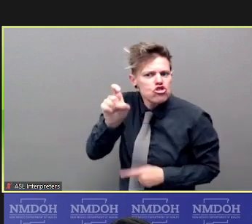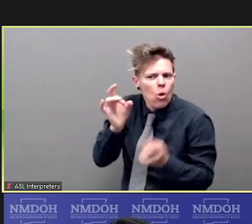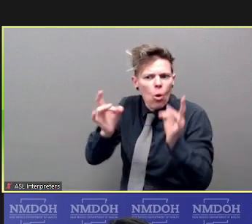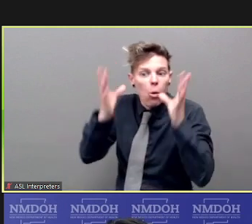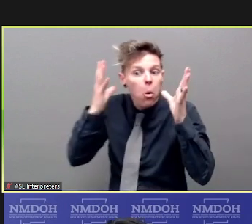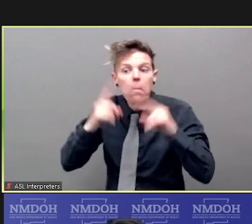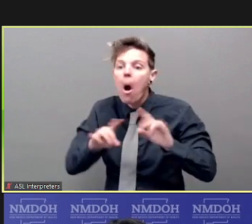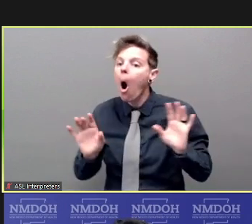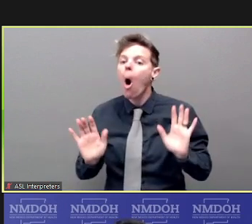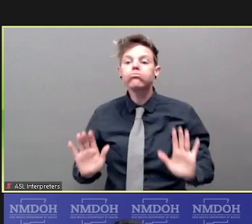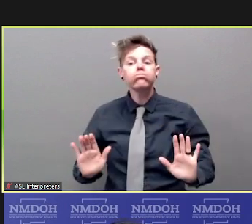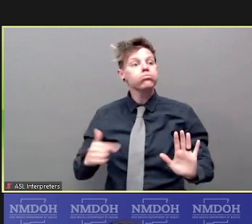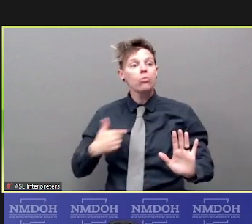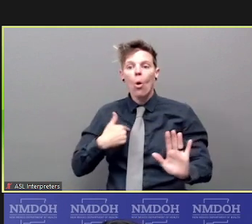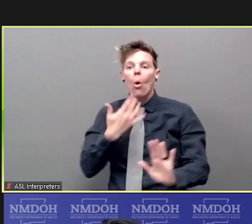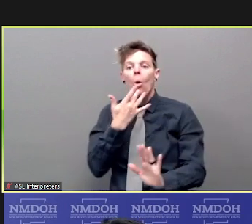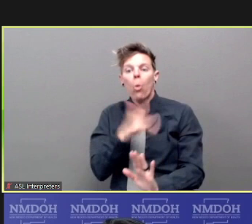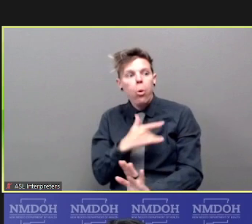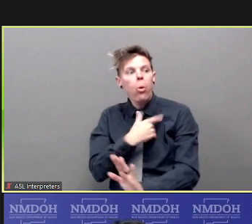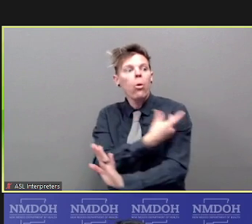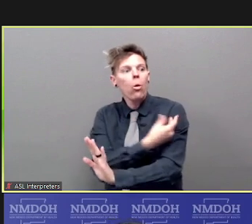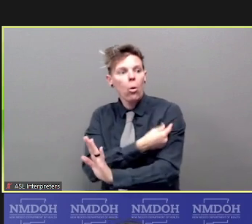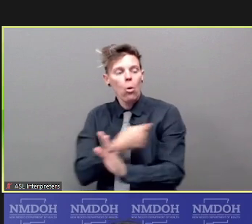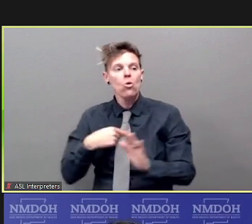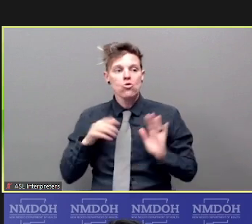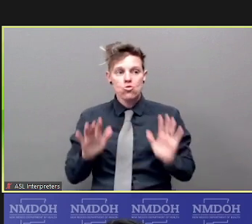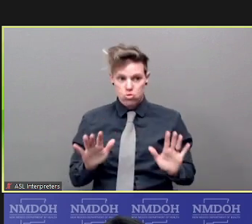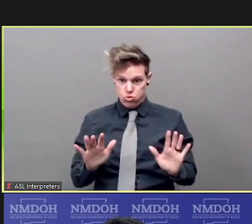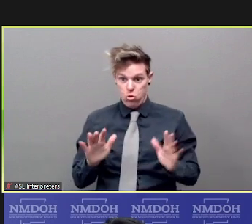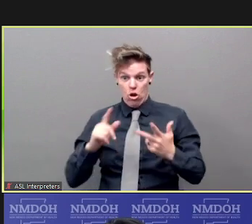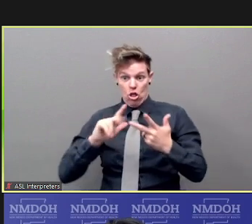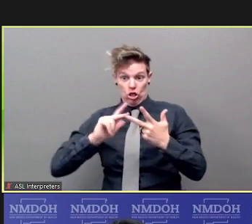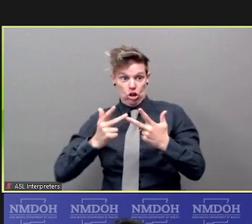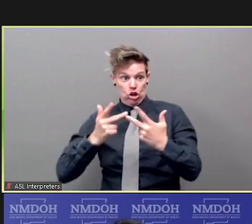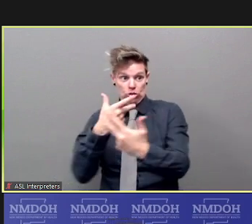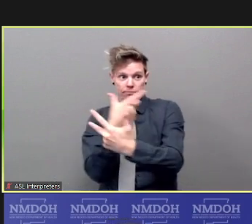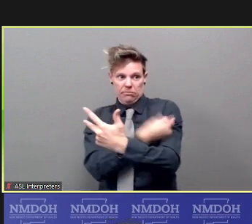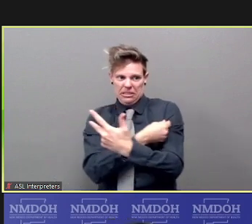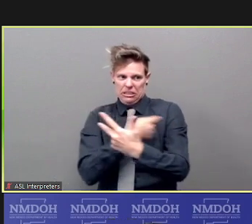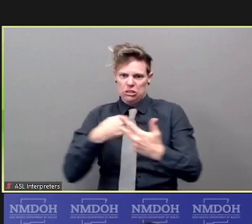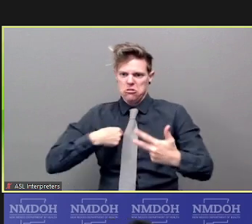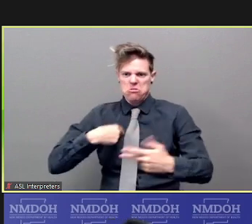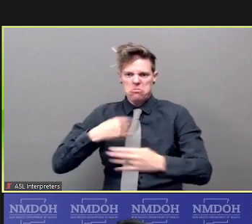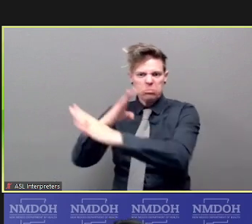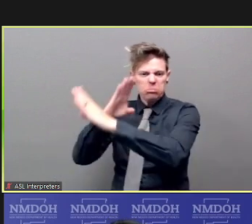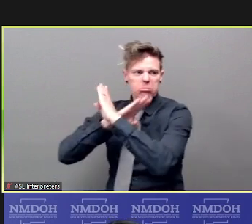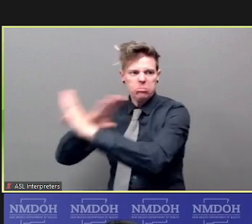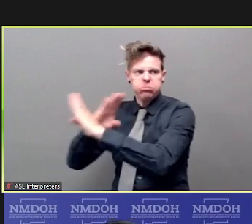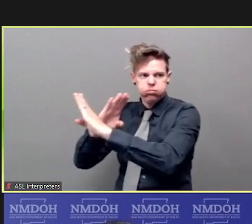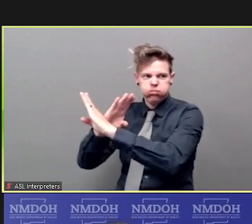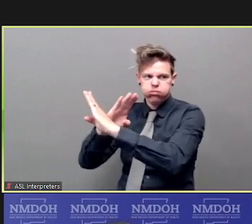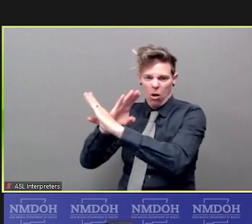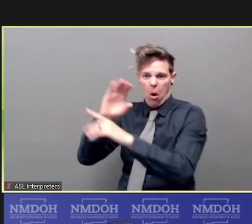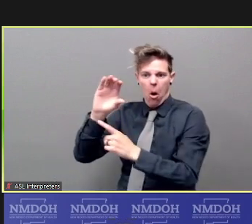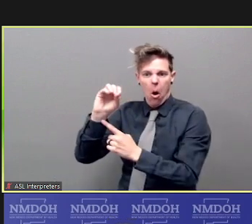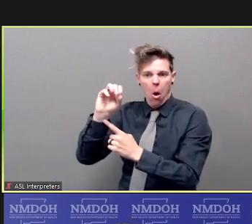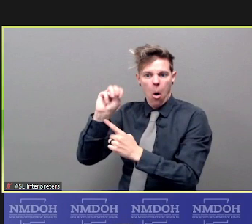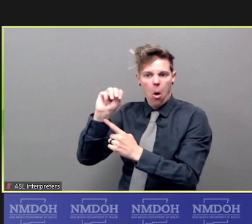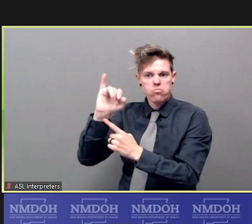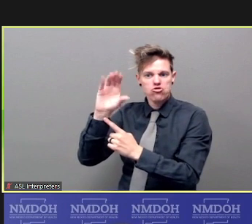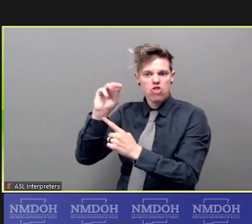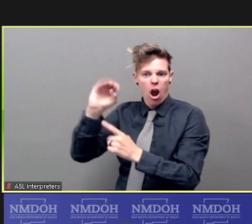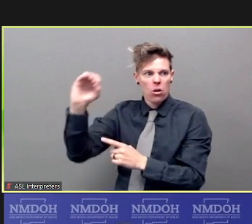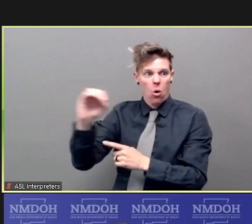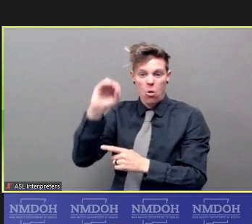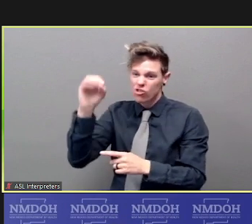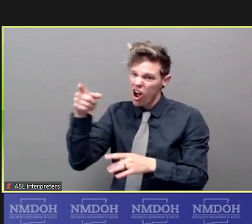going to get COVID. Unfortunately, Omicron is really, really infectious. It's super contagious. And